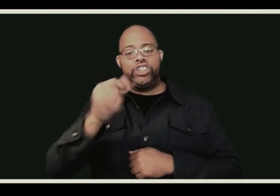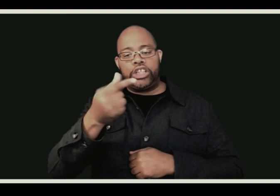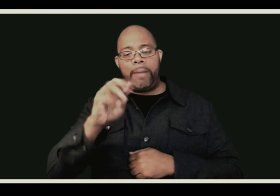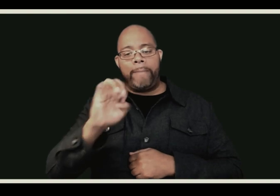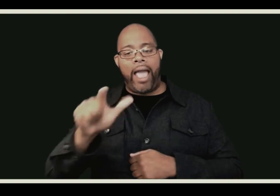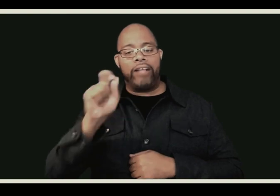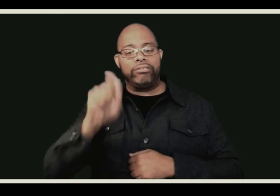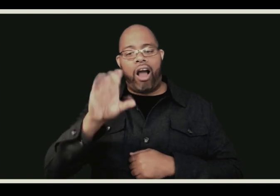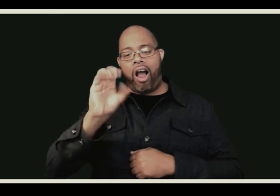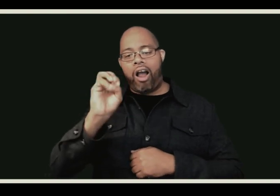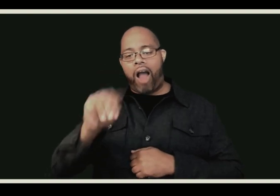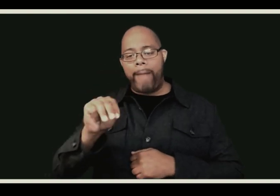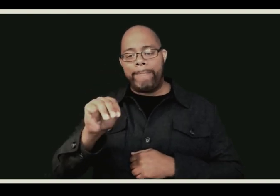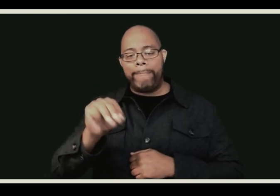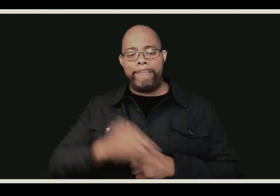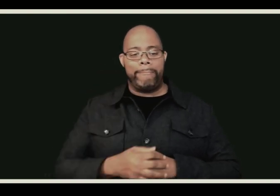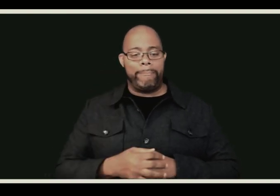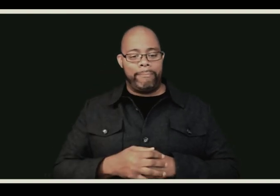andrewtheeducator@gmail.com.